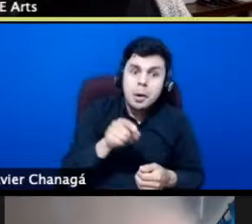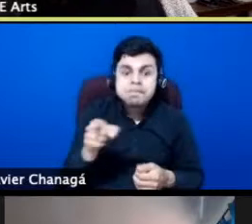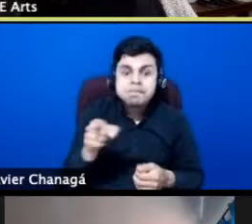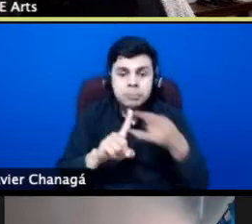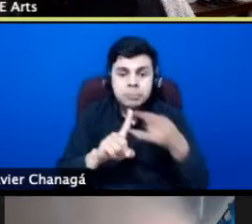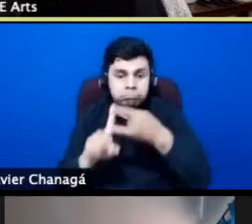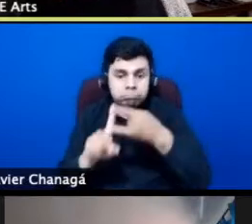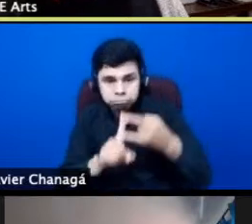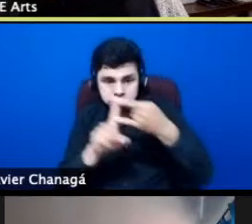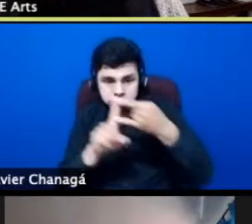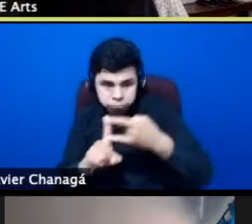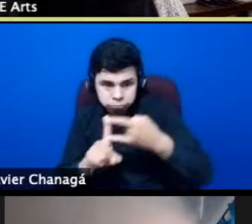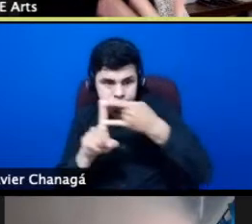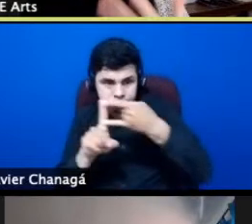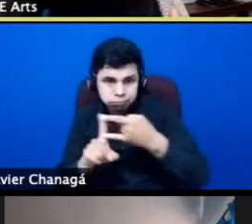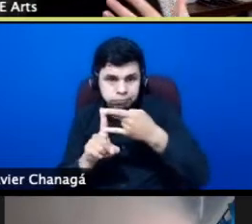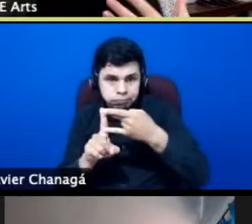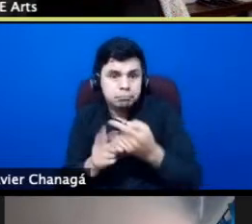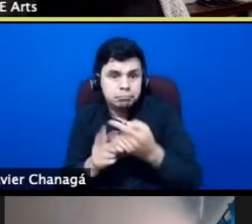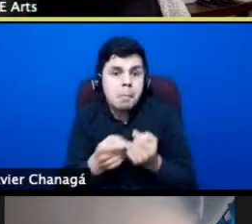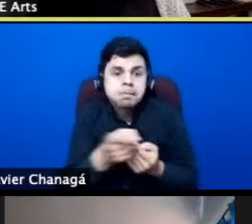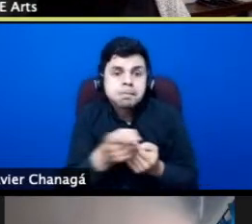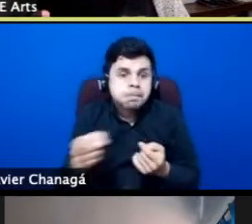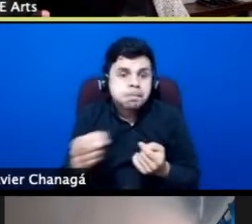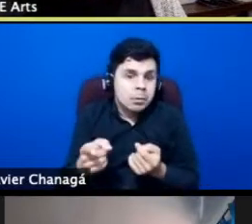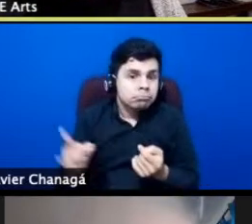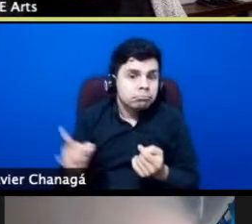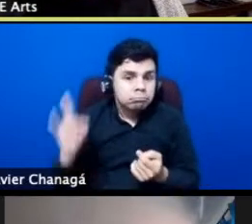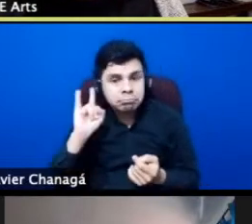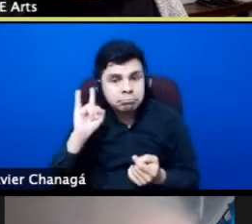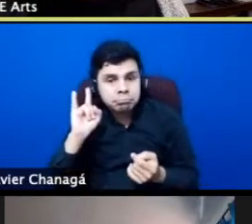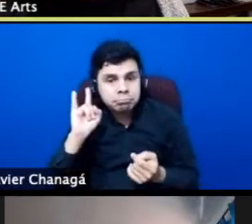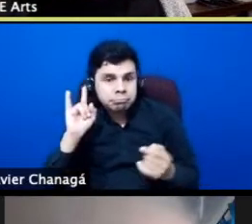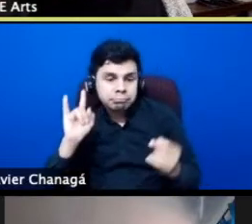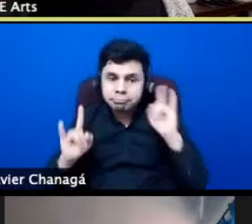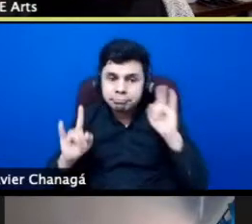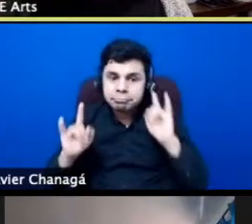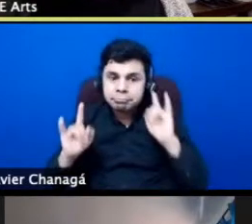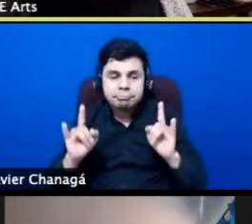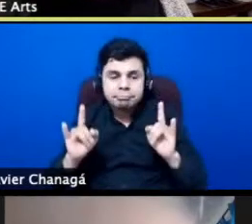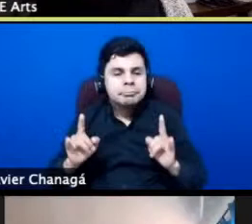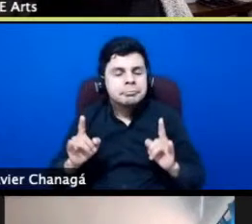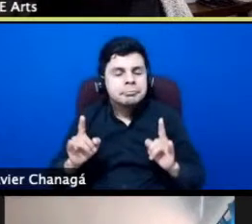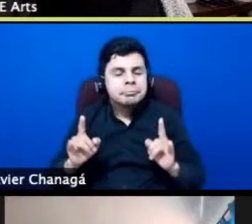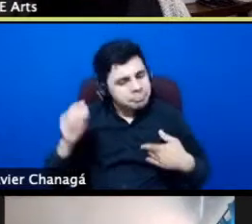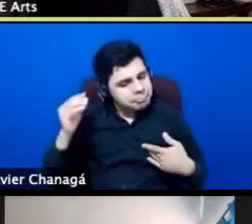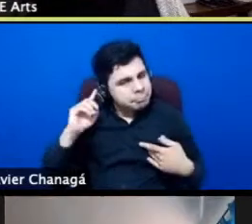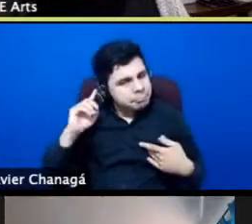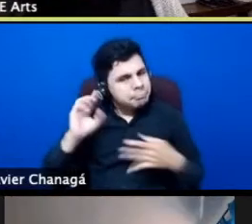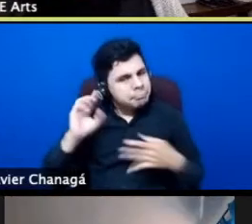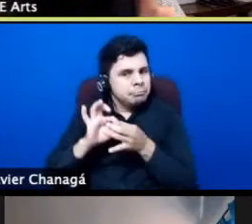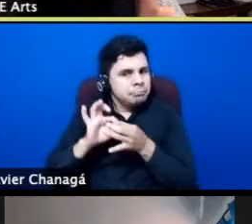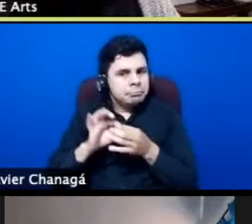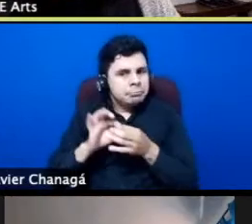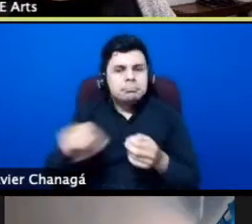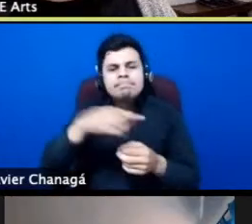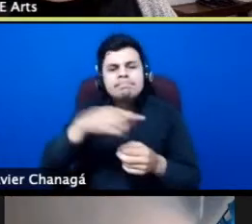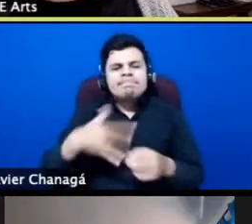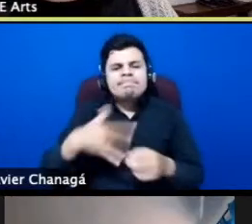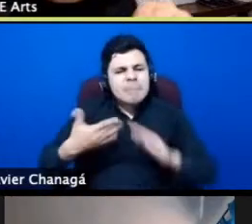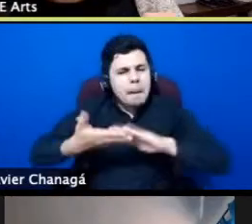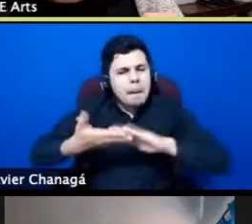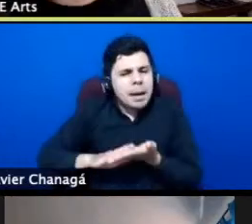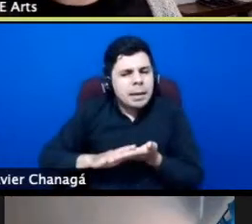y si quieren compartir con nosotros, escribirnos un poco sobre cómo parece la paz para ustedes, por favor déjenos un mensaje en el chat de